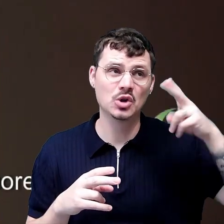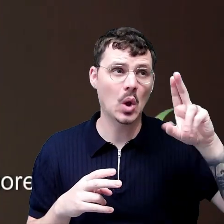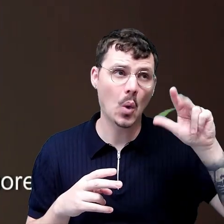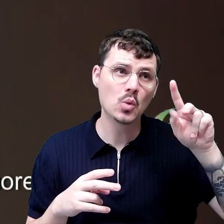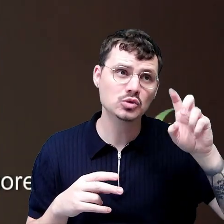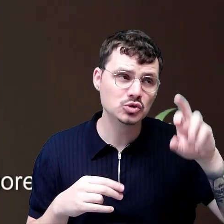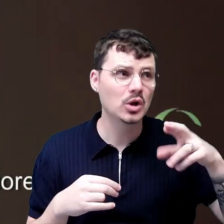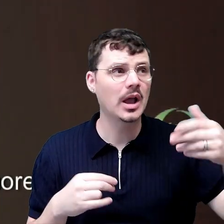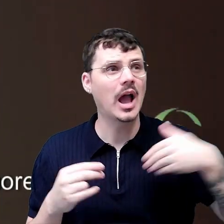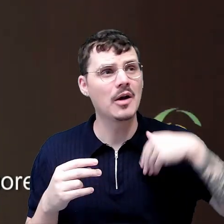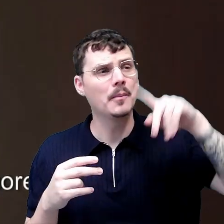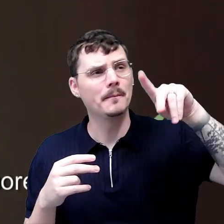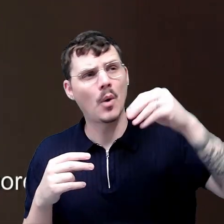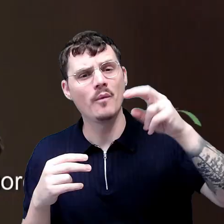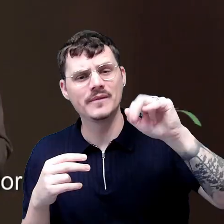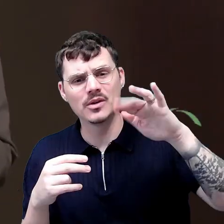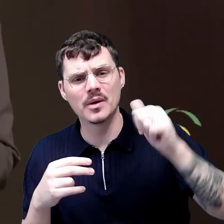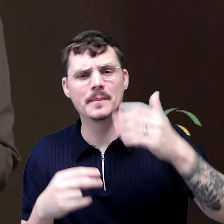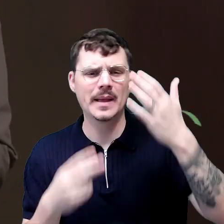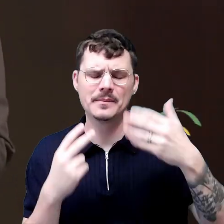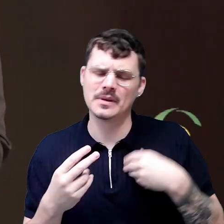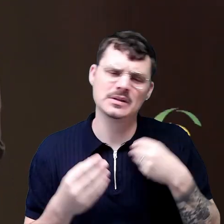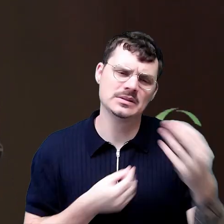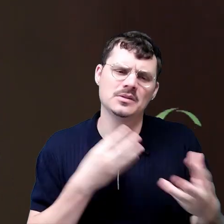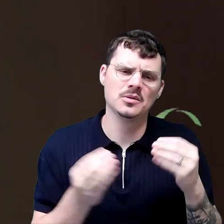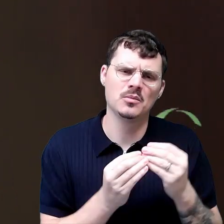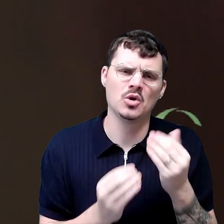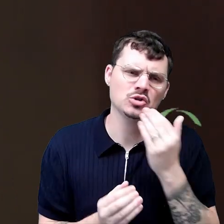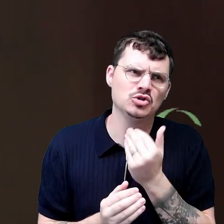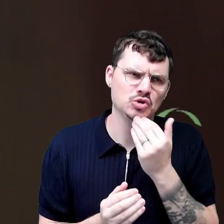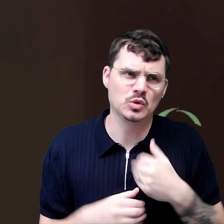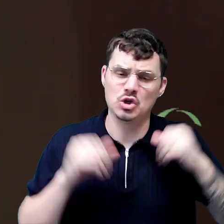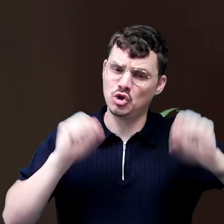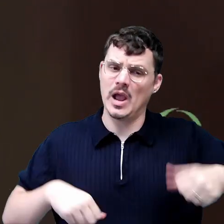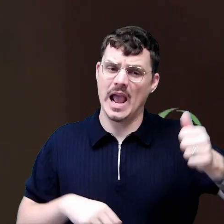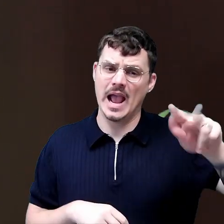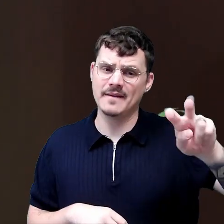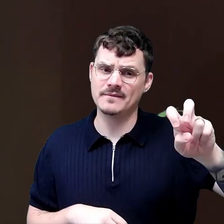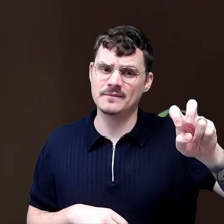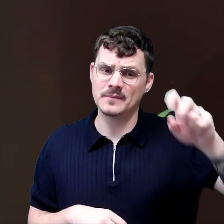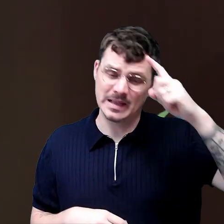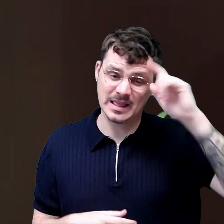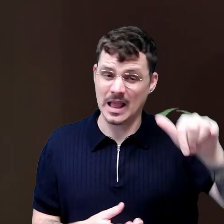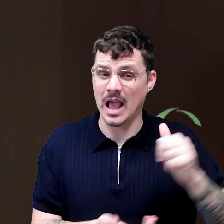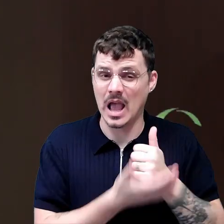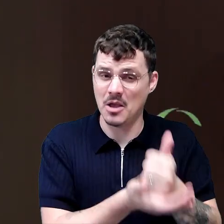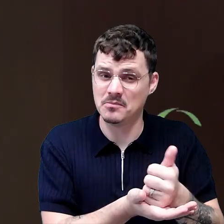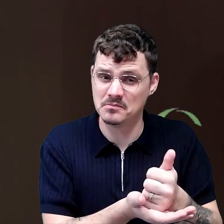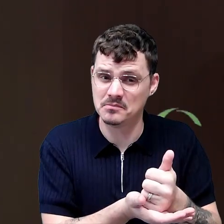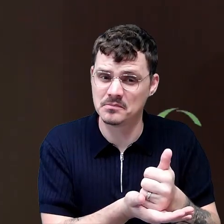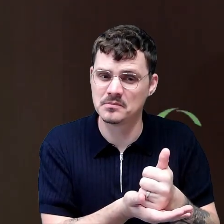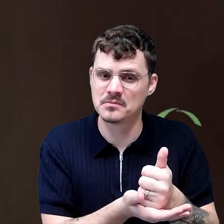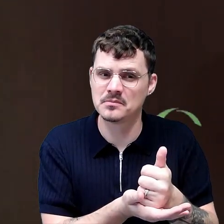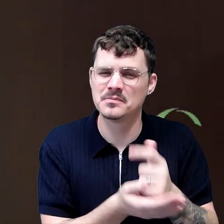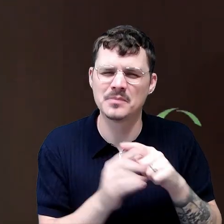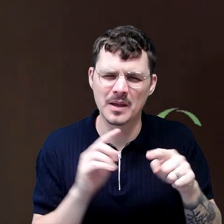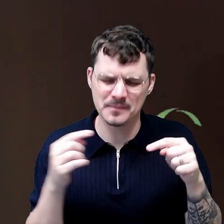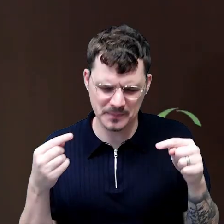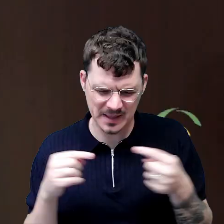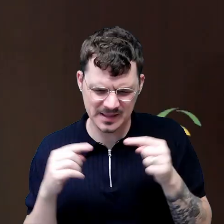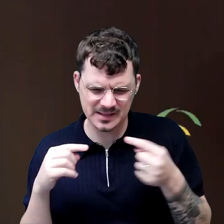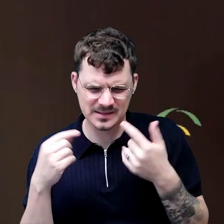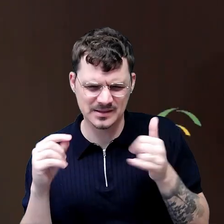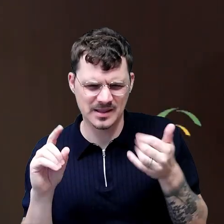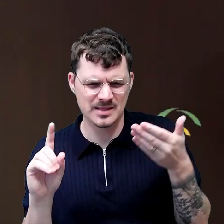he does have porphyria, so maybe he needs more sugar, needs to have the ulcers treated. Well, yeah, that helped a little, but he still had